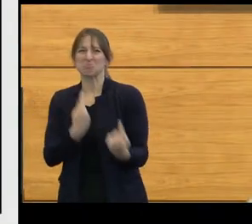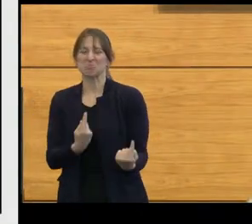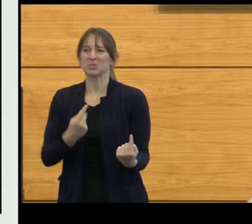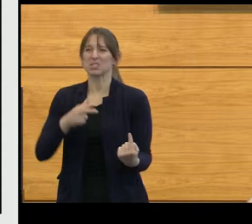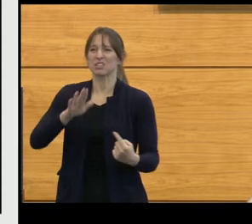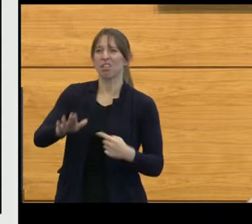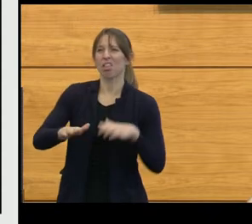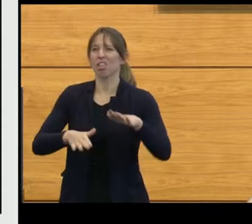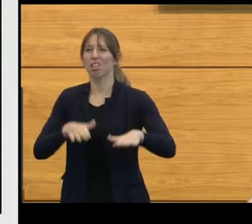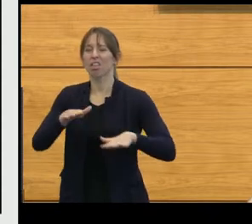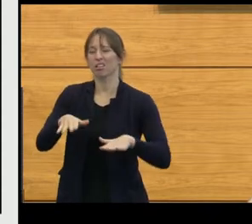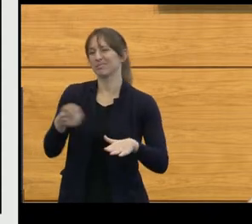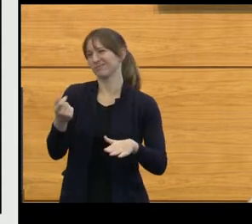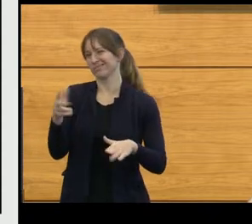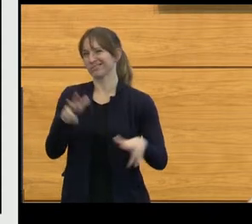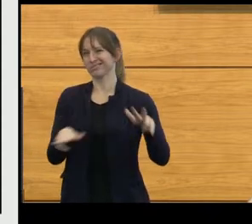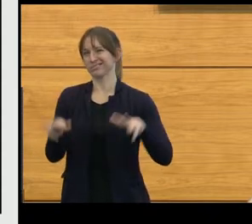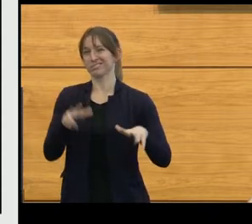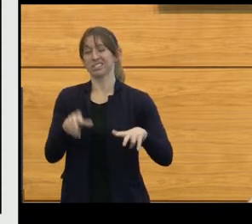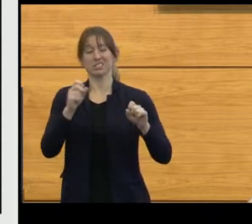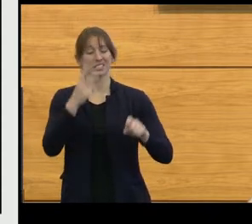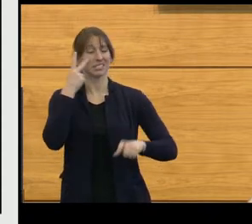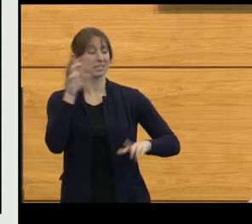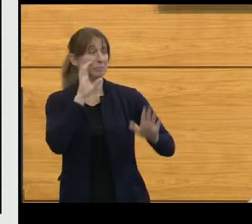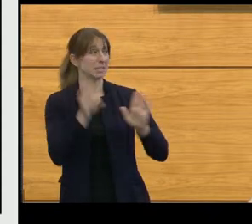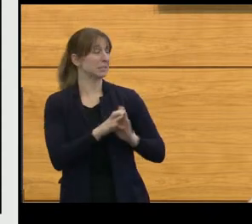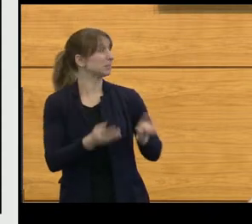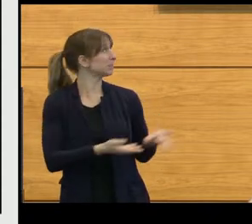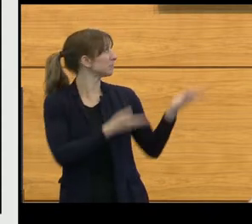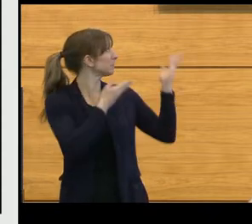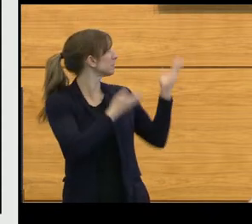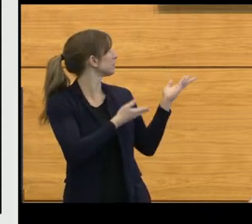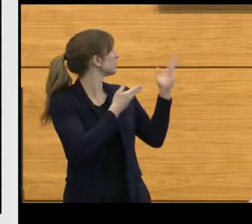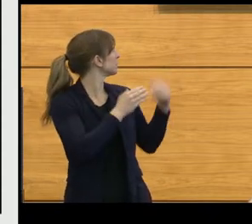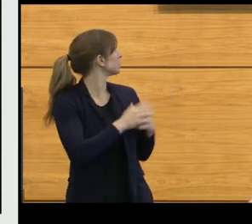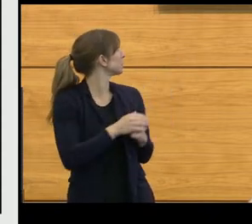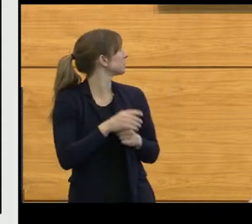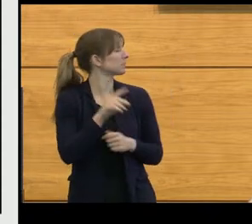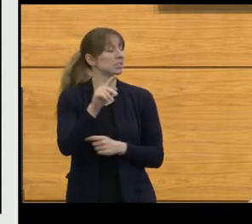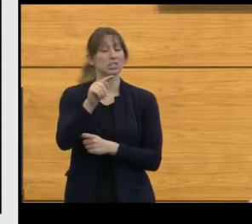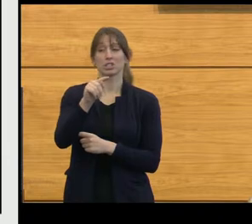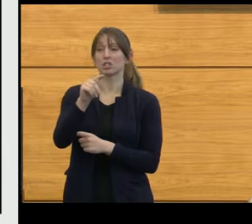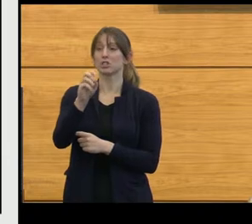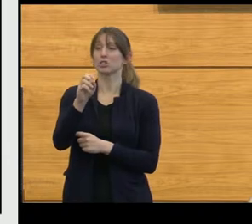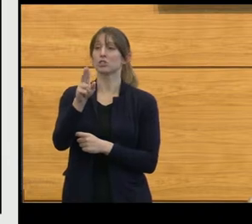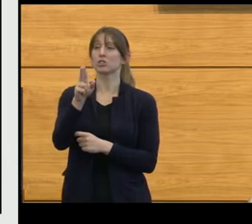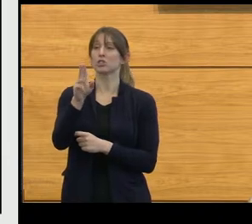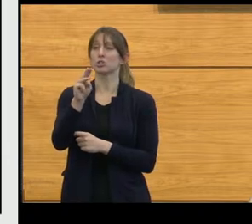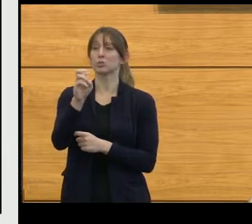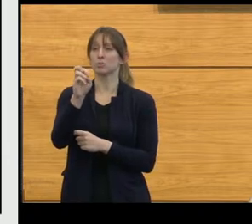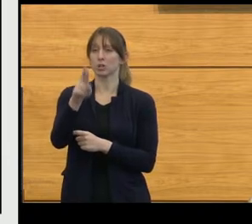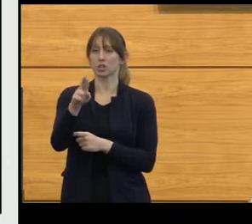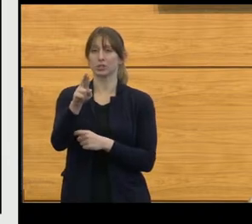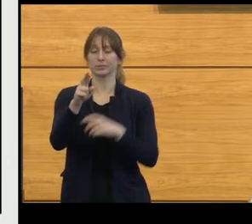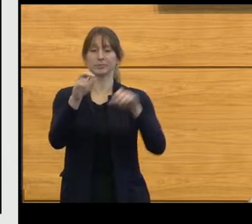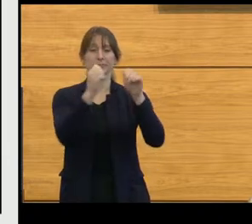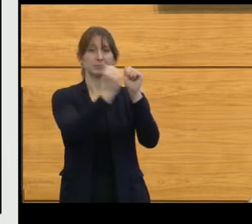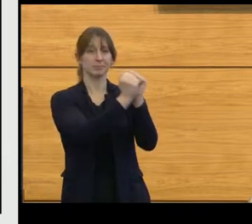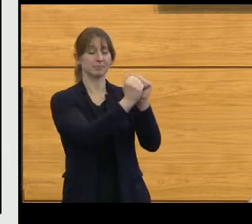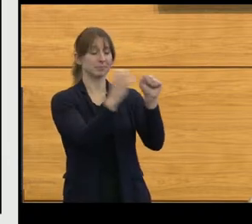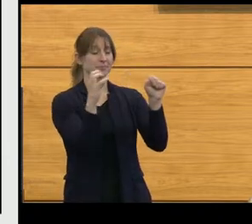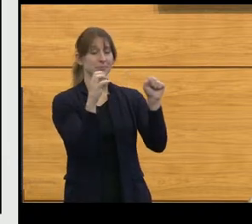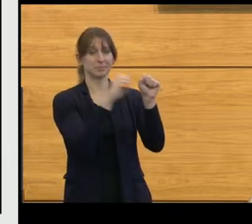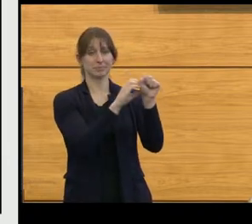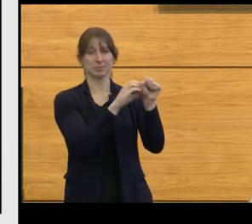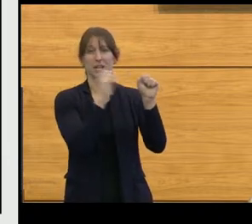And if you look at his imaging, what you see here is a tumor, again, located in the posterior fossa. And I will point out, look at his